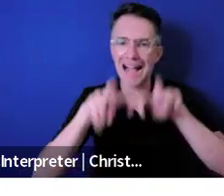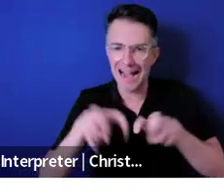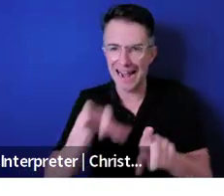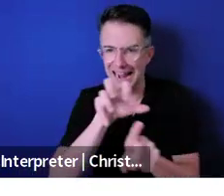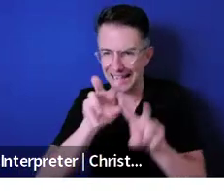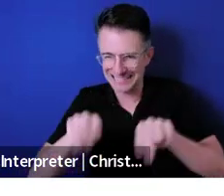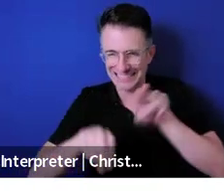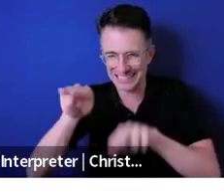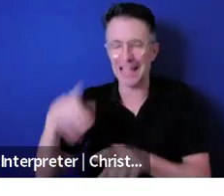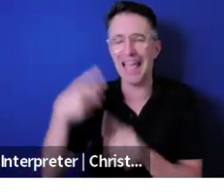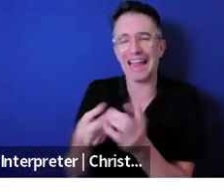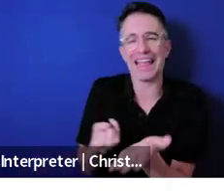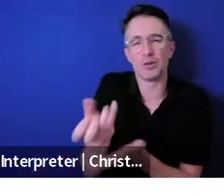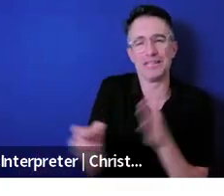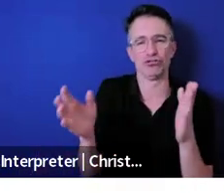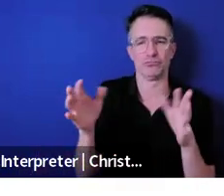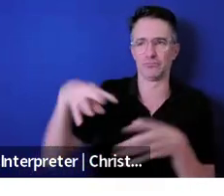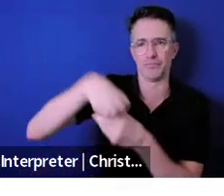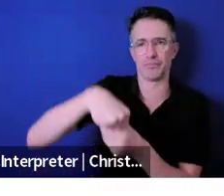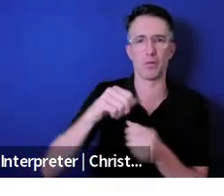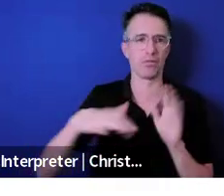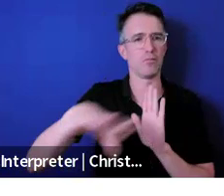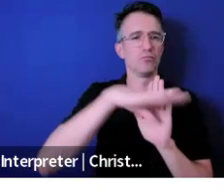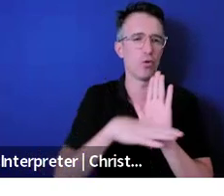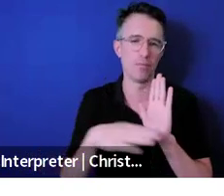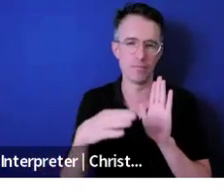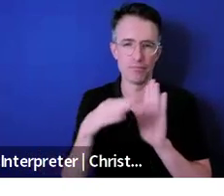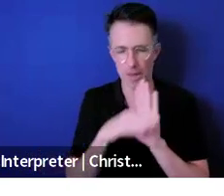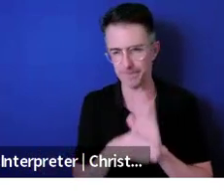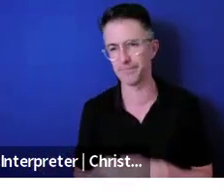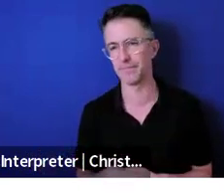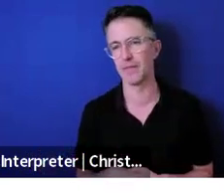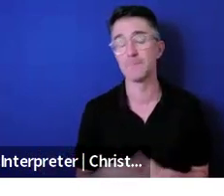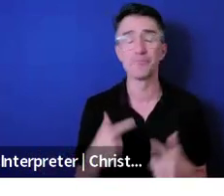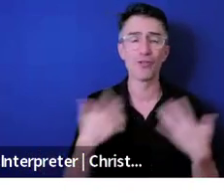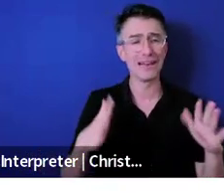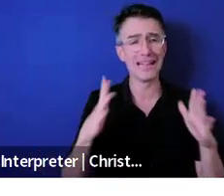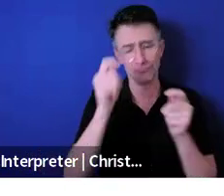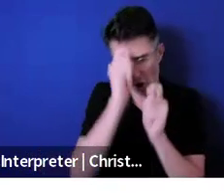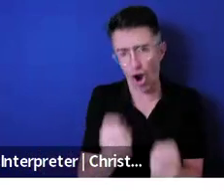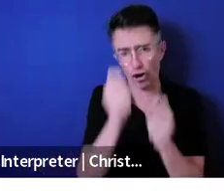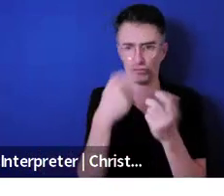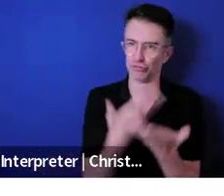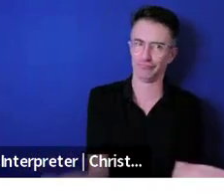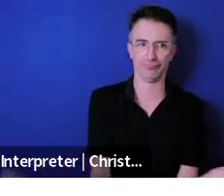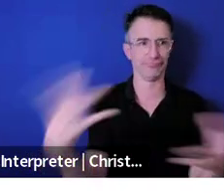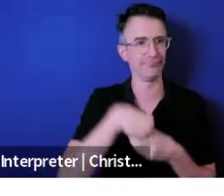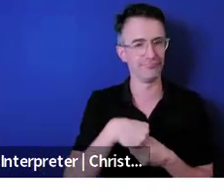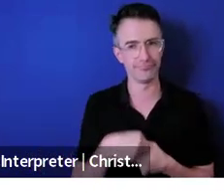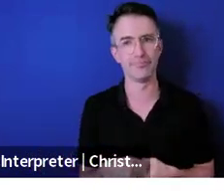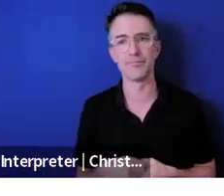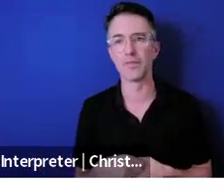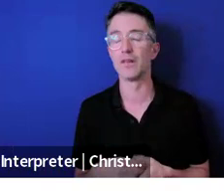protection. We are glad to have you here as a part of the series of webinars toward disability inclusive social